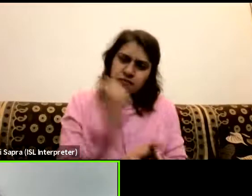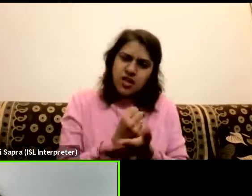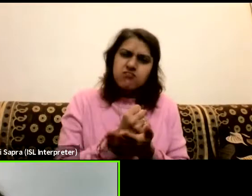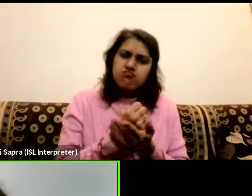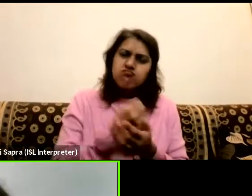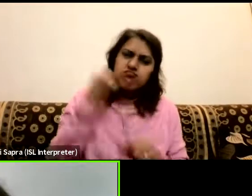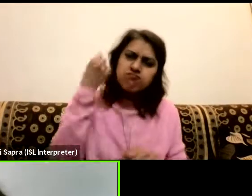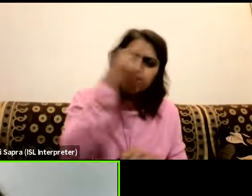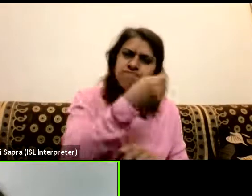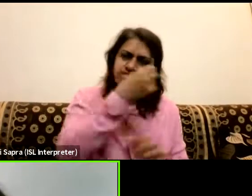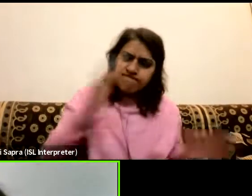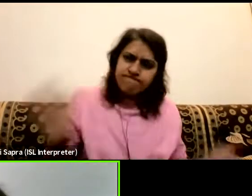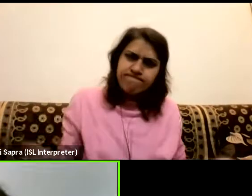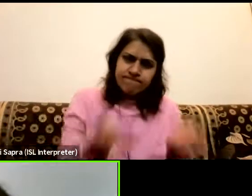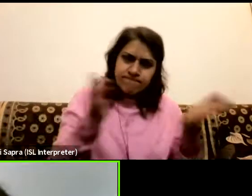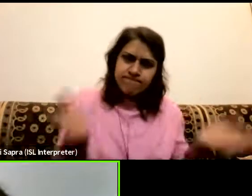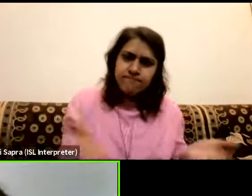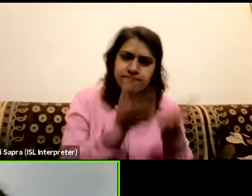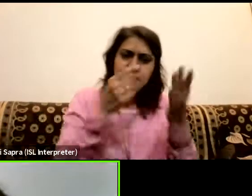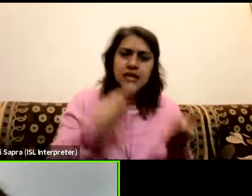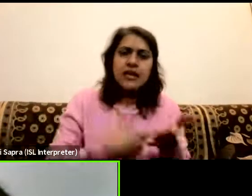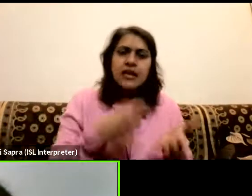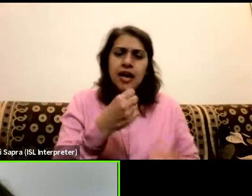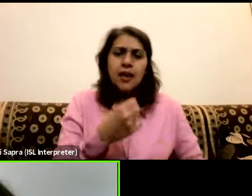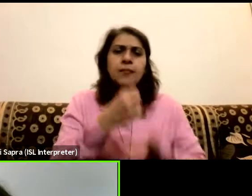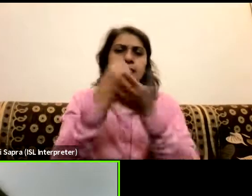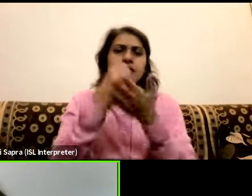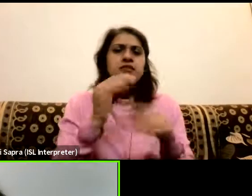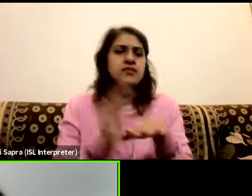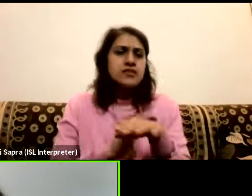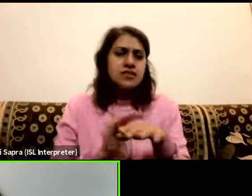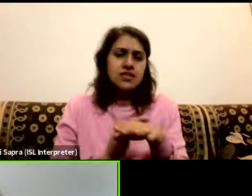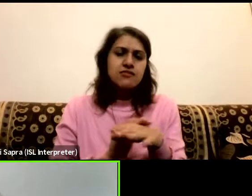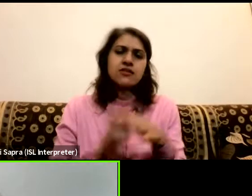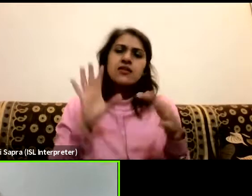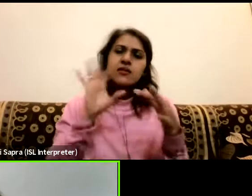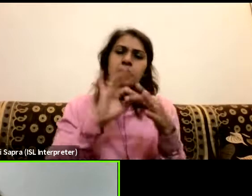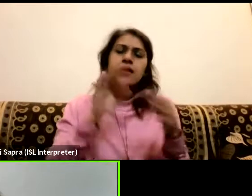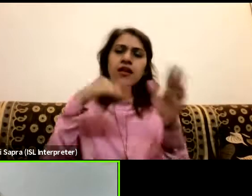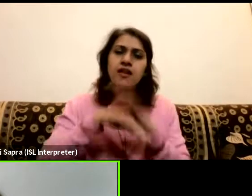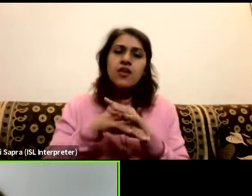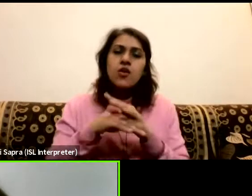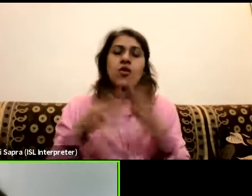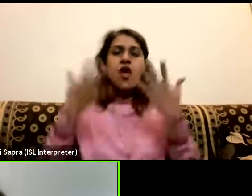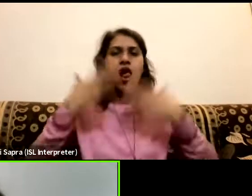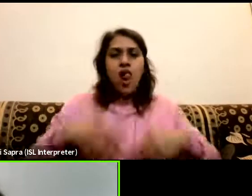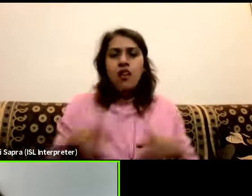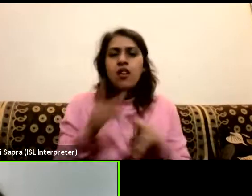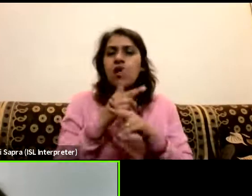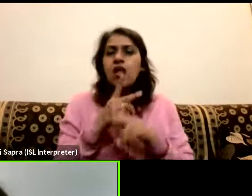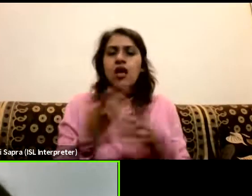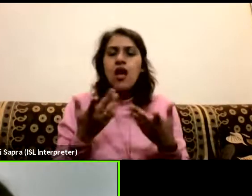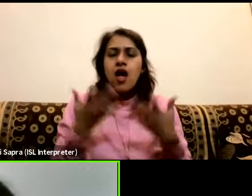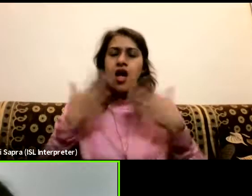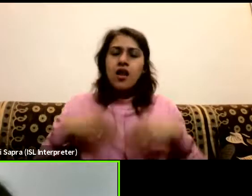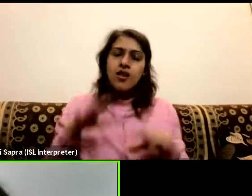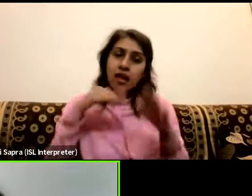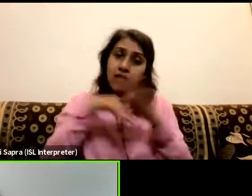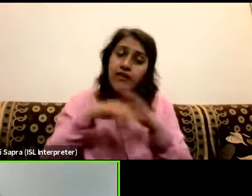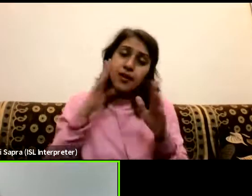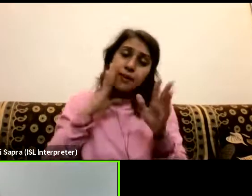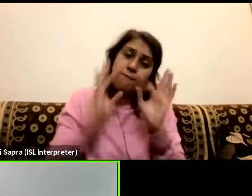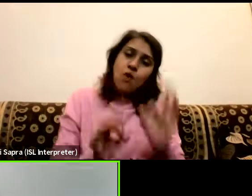today rehabilitation services become part of our primary healthcare systems so that